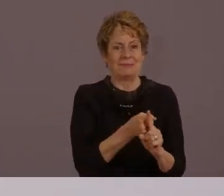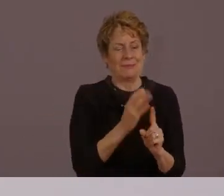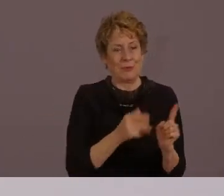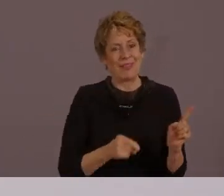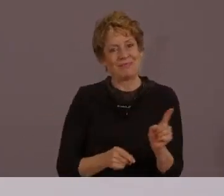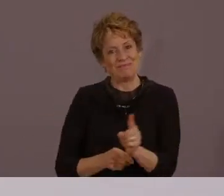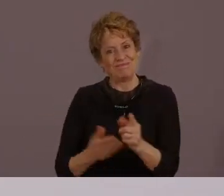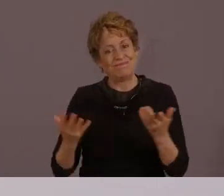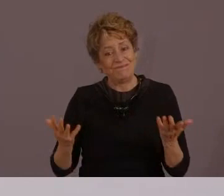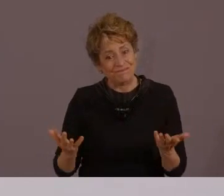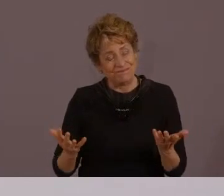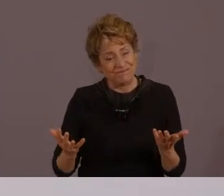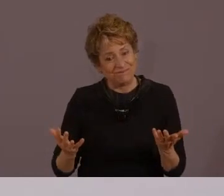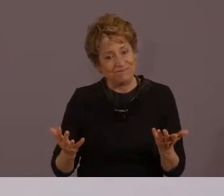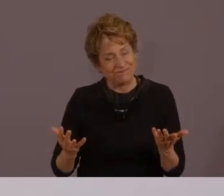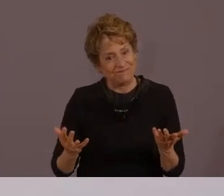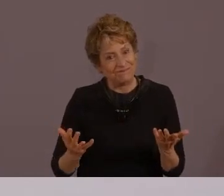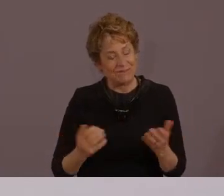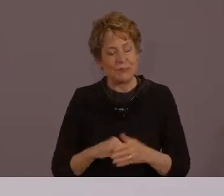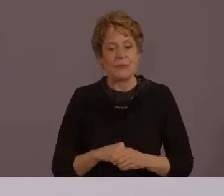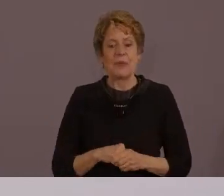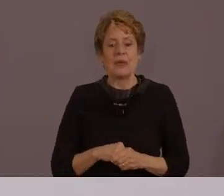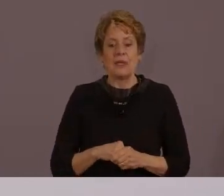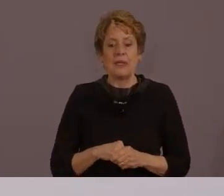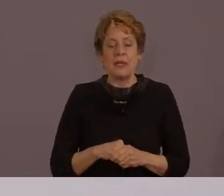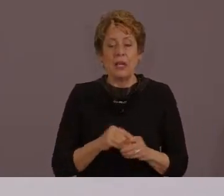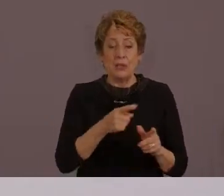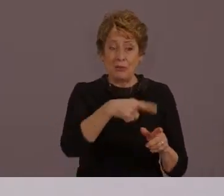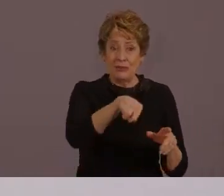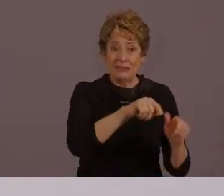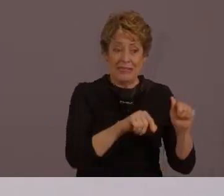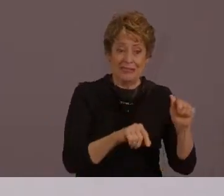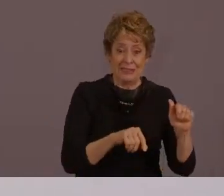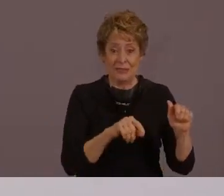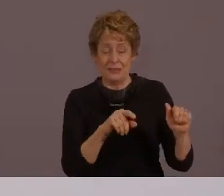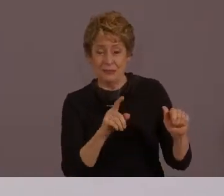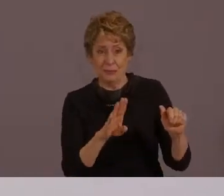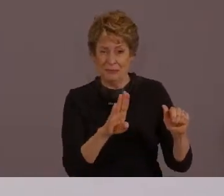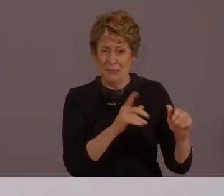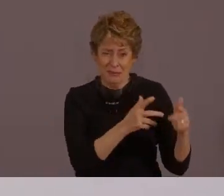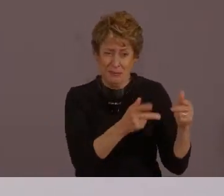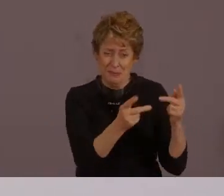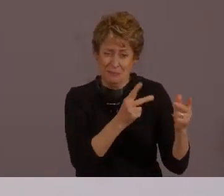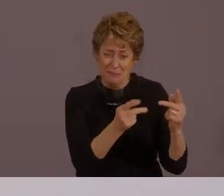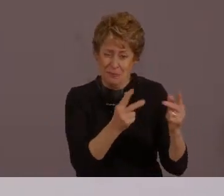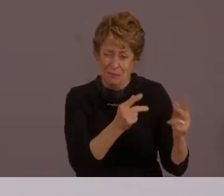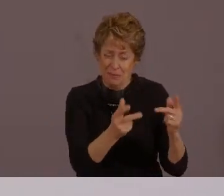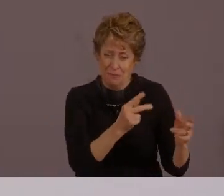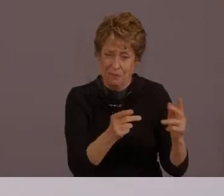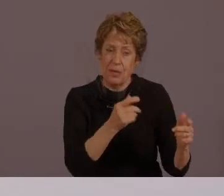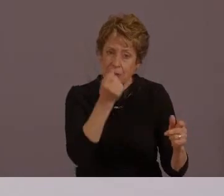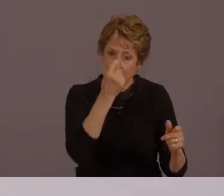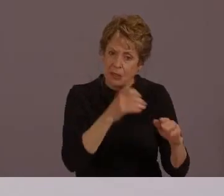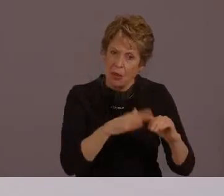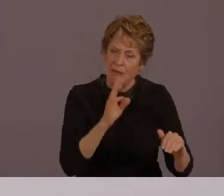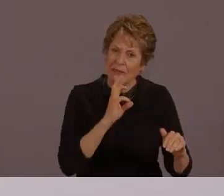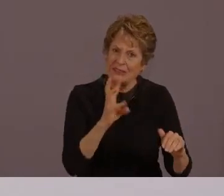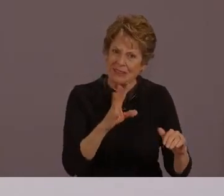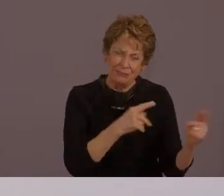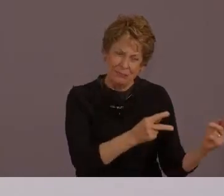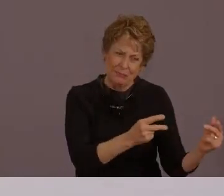death. We had really good uptake in those groups, including those over the age of 70 or 65, those